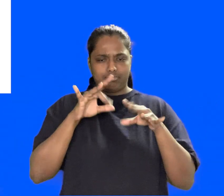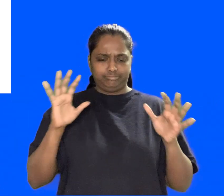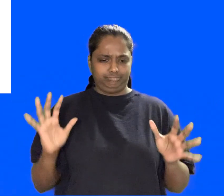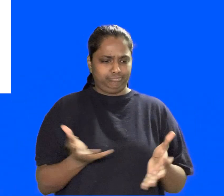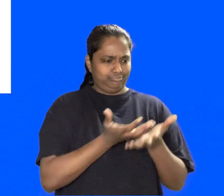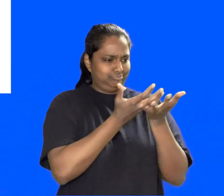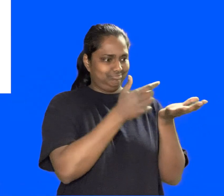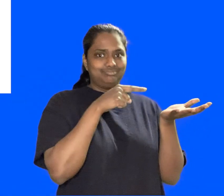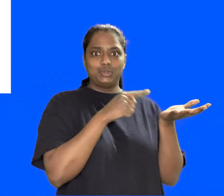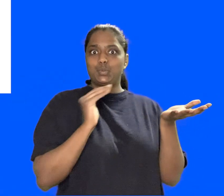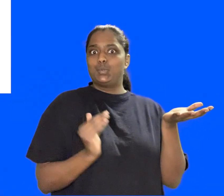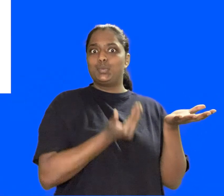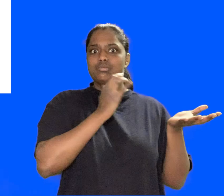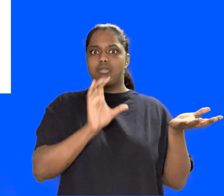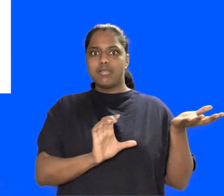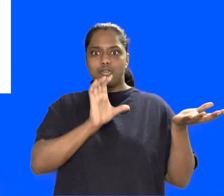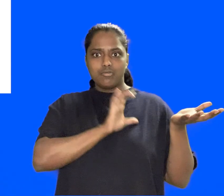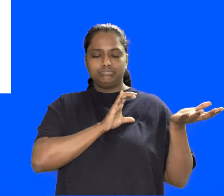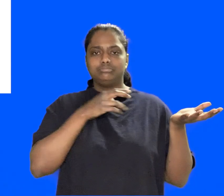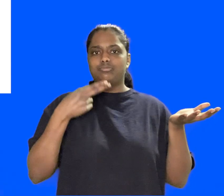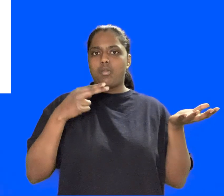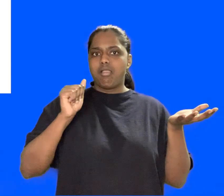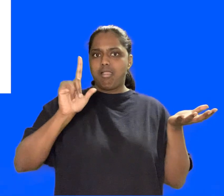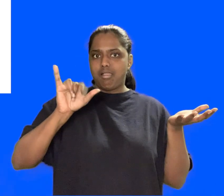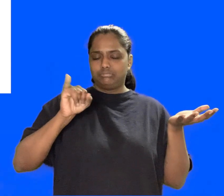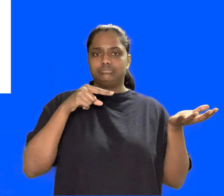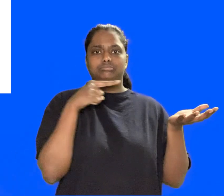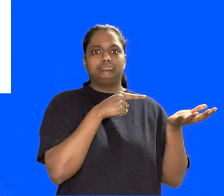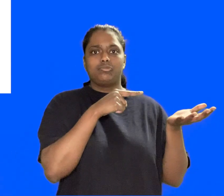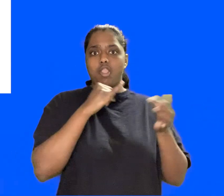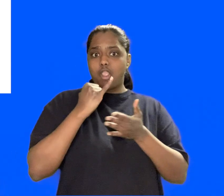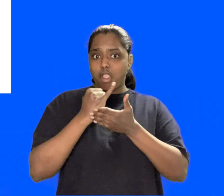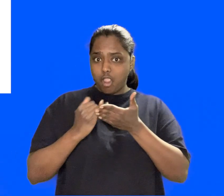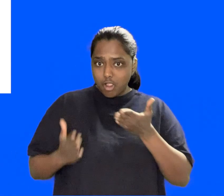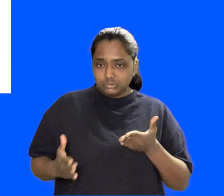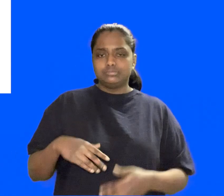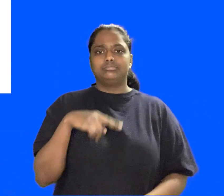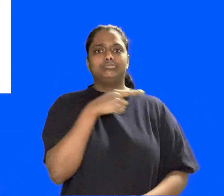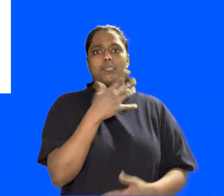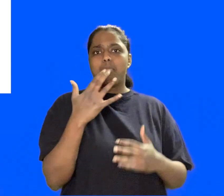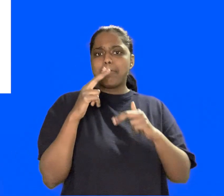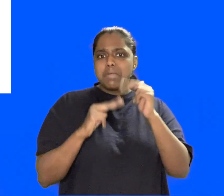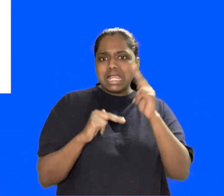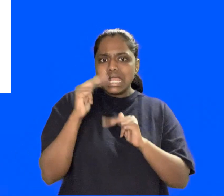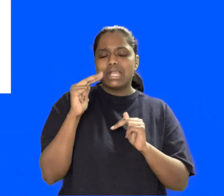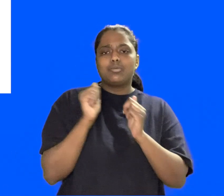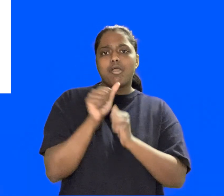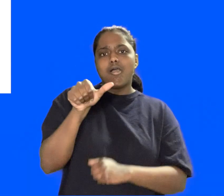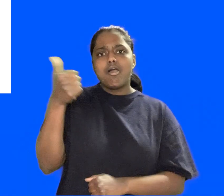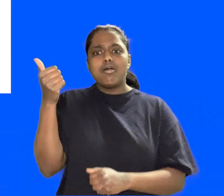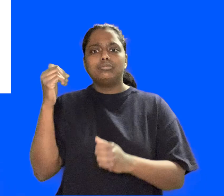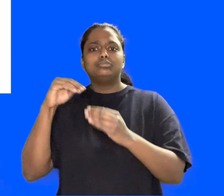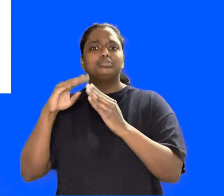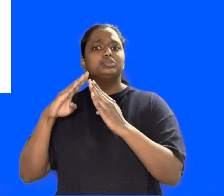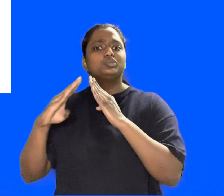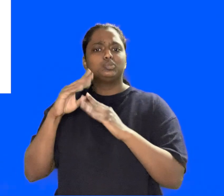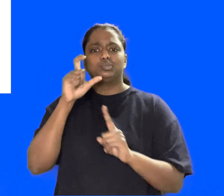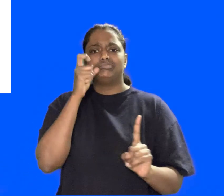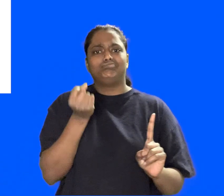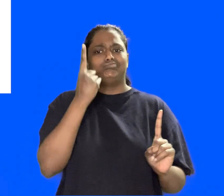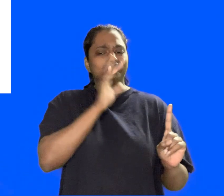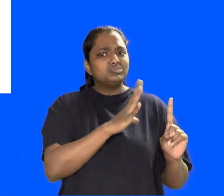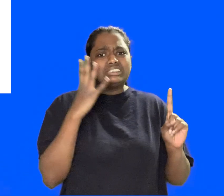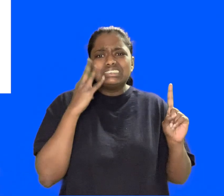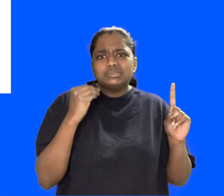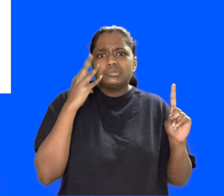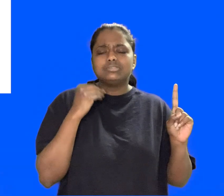findings. And in doing so, we created a persona, Allie, who is an artist. She wants to build relationships with others in the